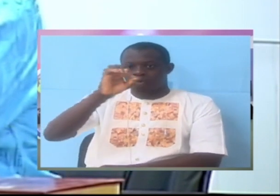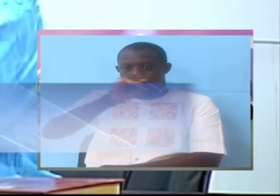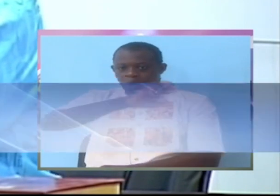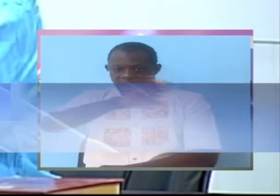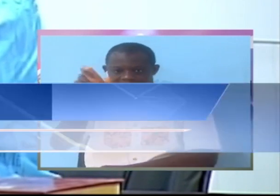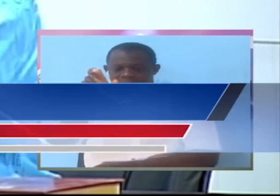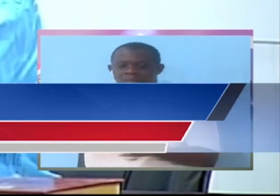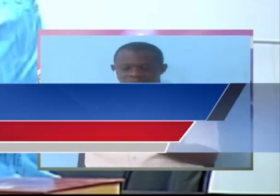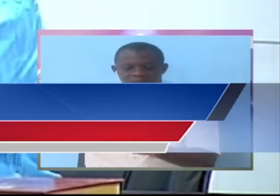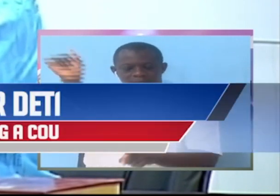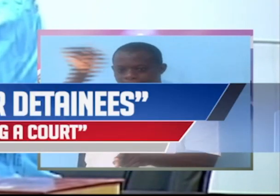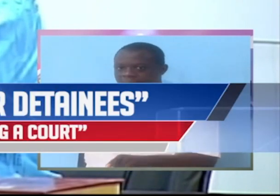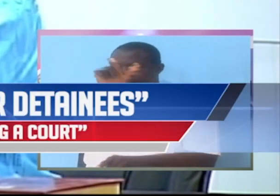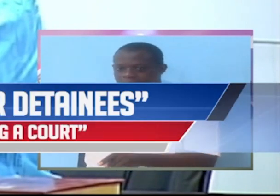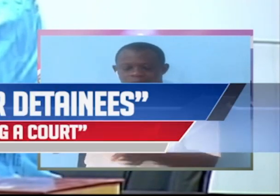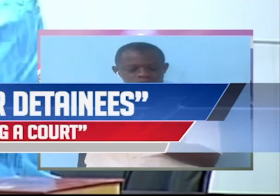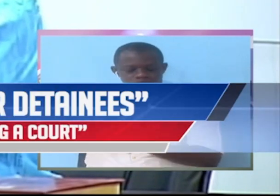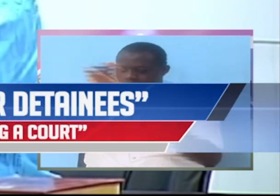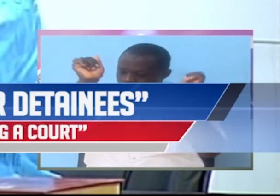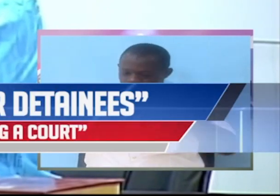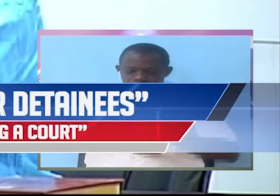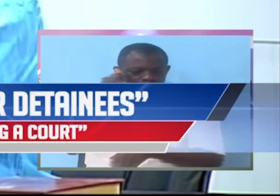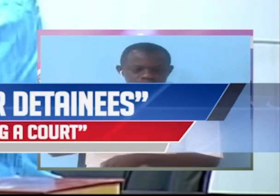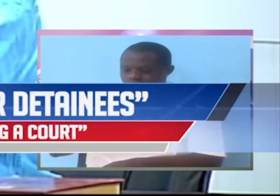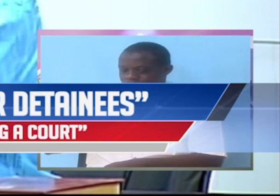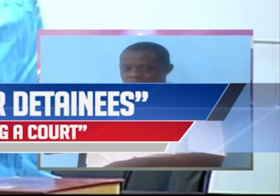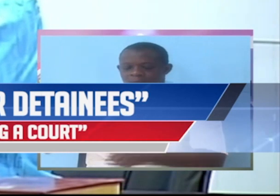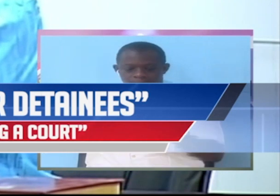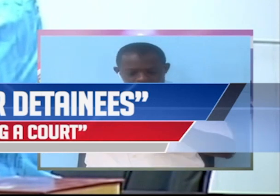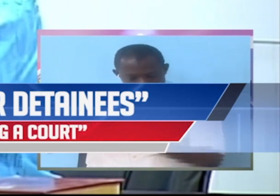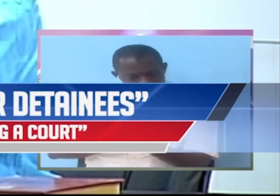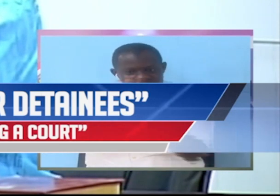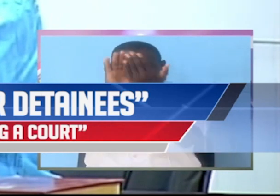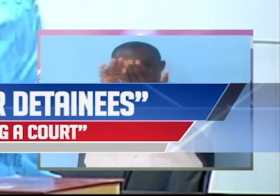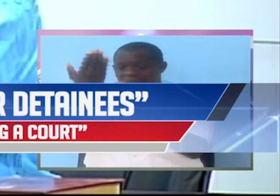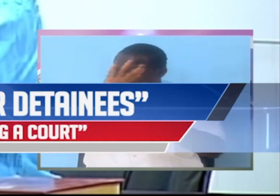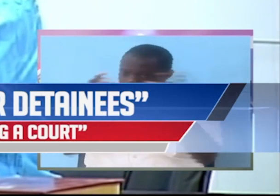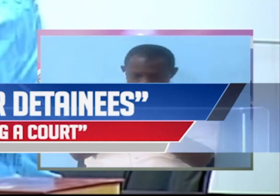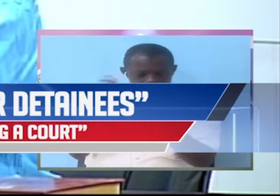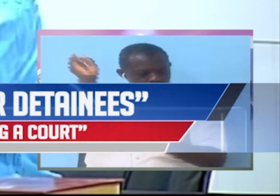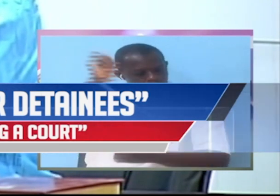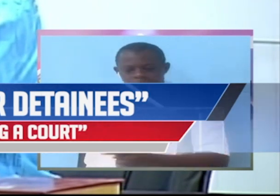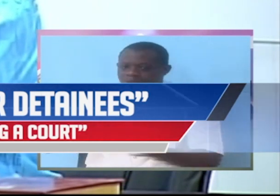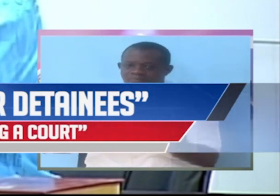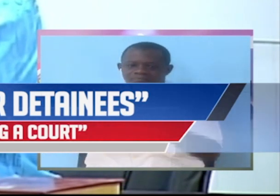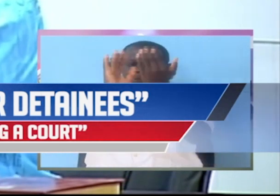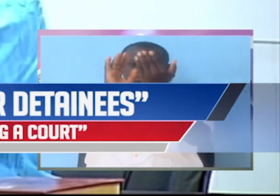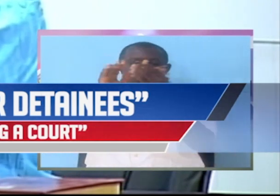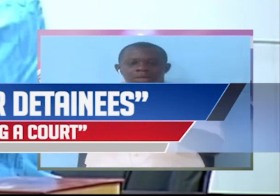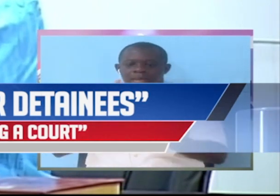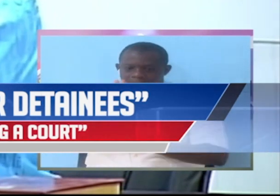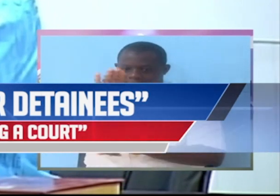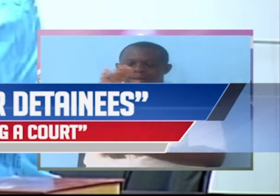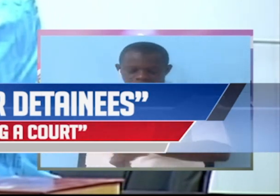in Kiang, Fatoto, Birkama, Mandinaba, Jiboro, and the tourism development areas before being